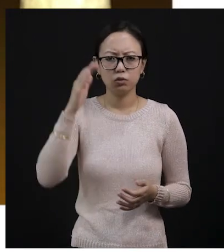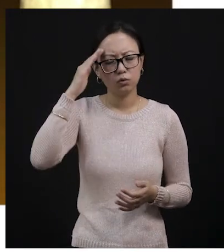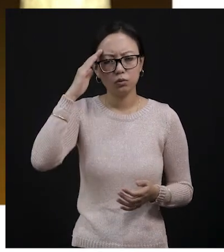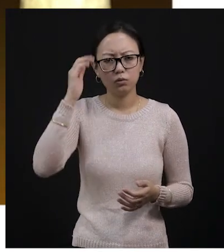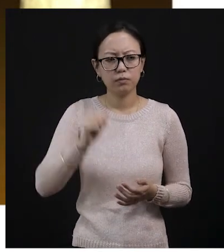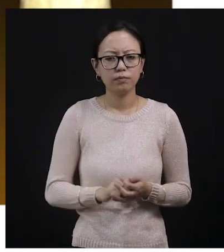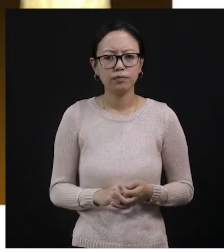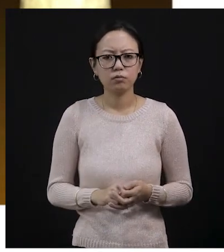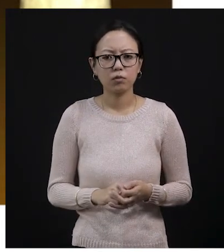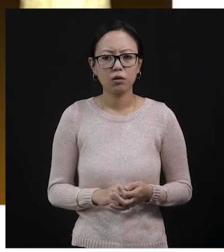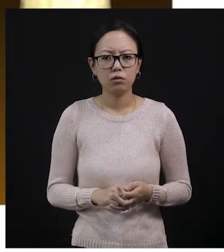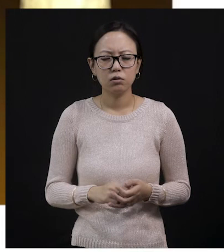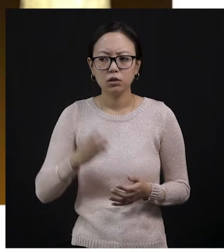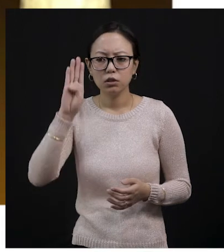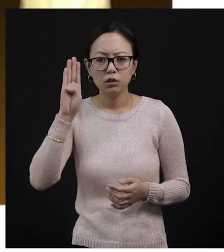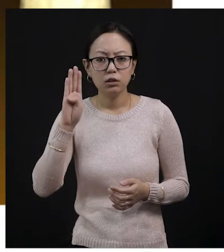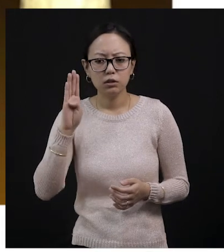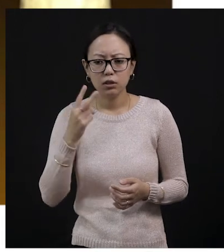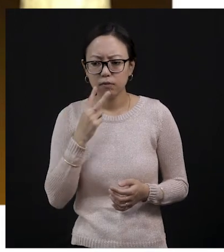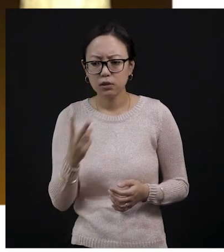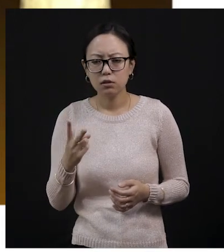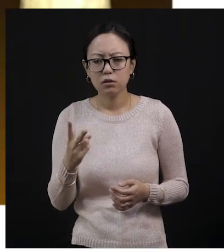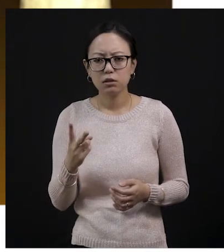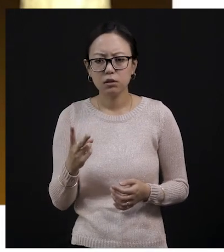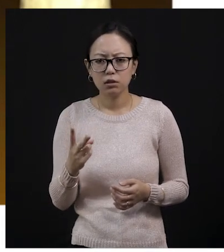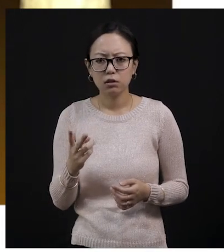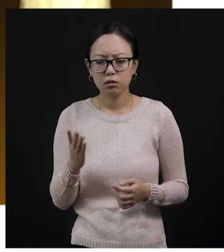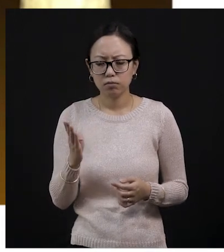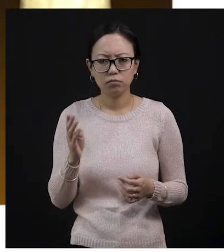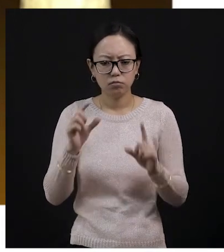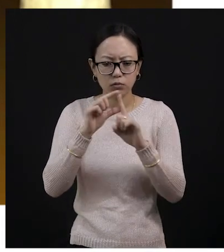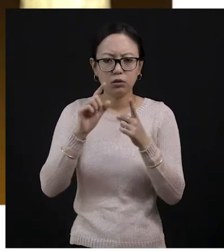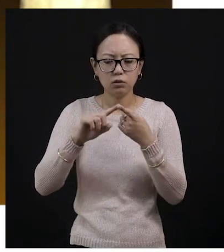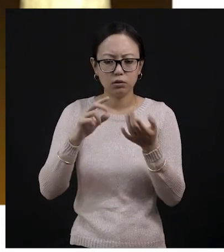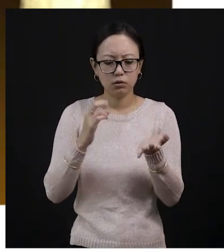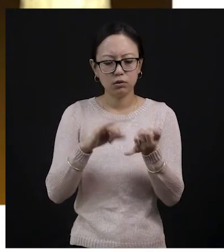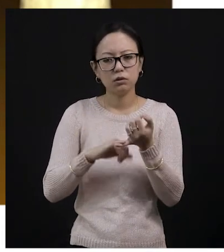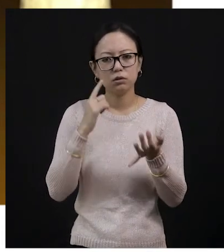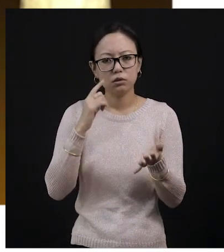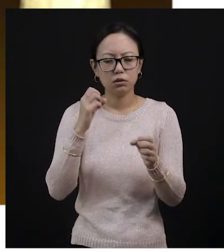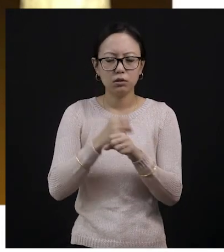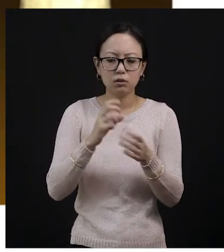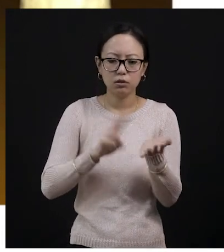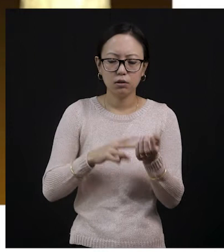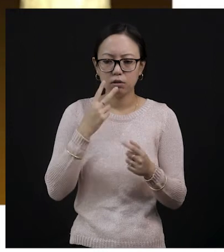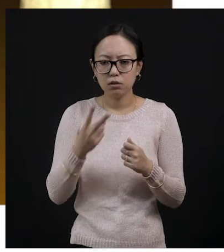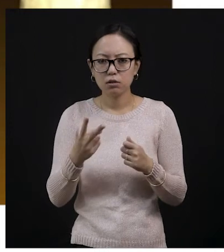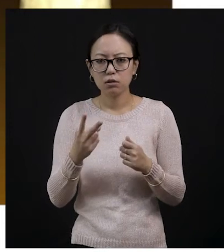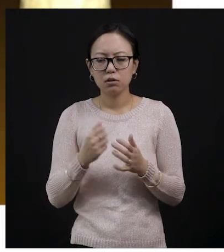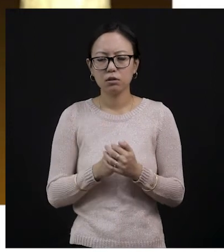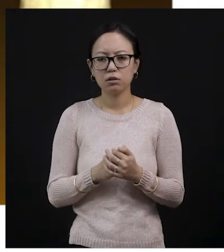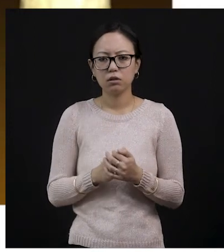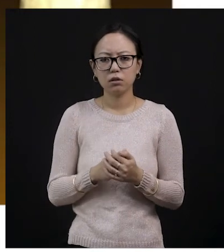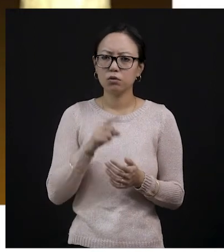by looking at the leaf, okay? You just look at the leaf and look at the design. Design. So if there is a